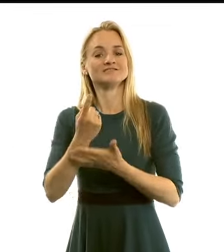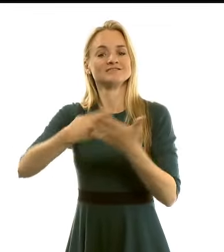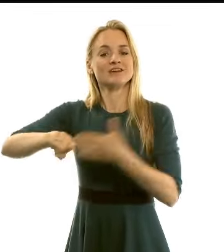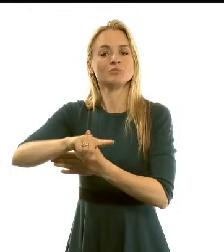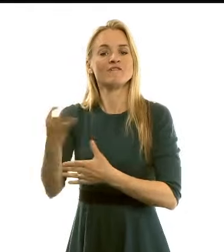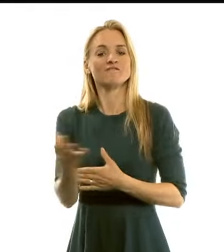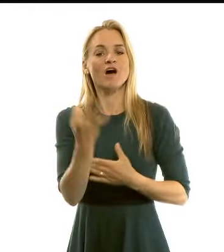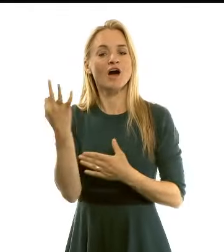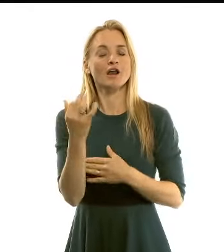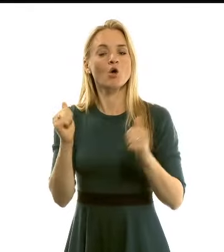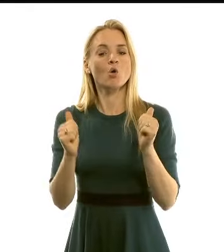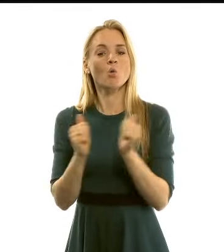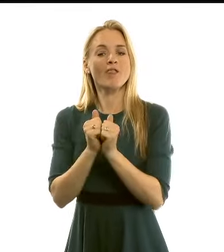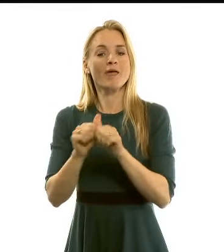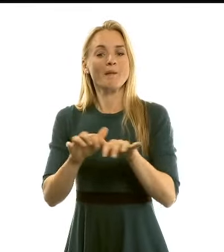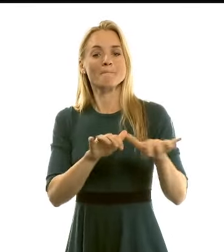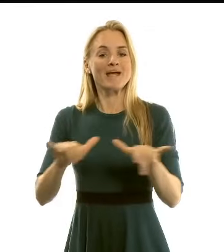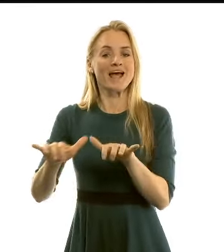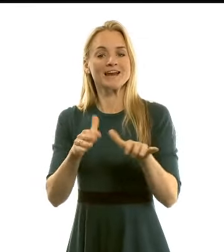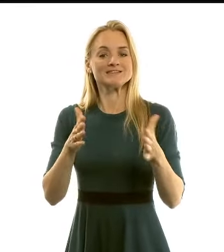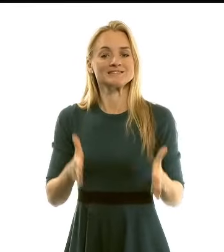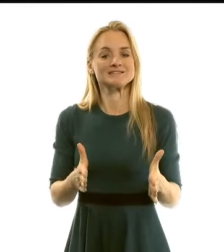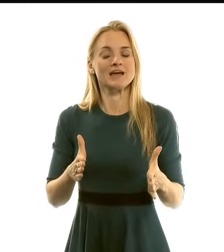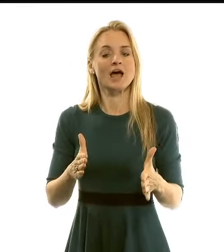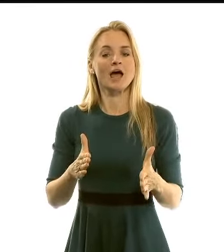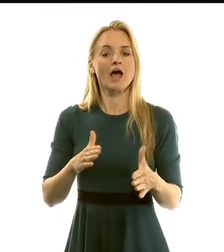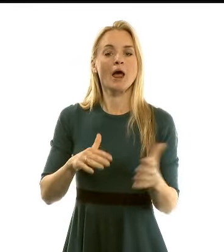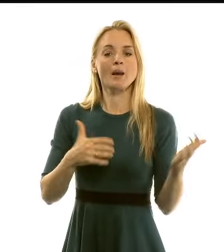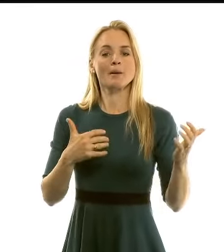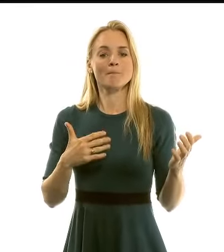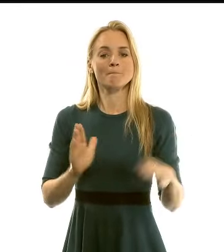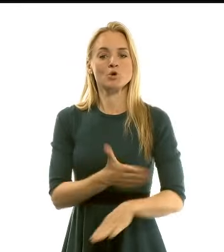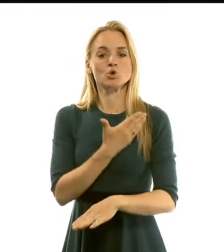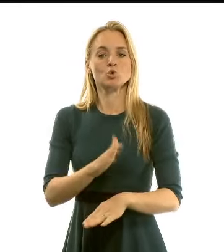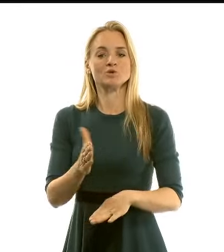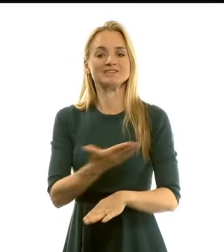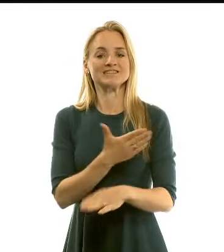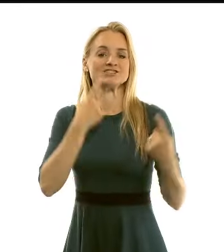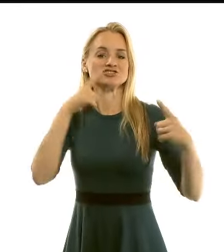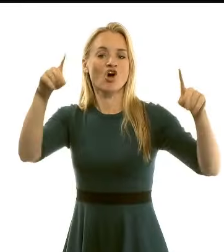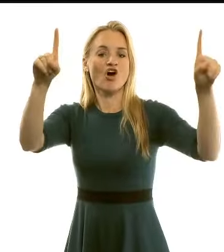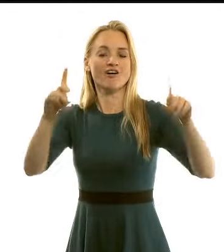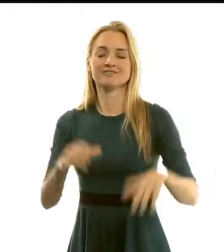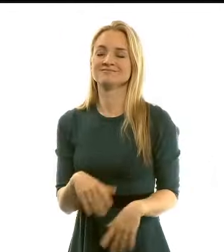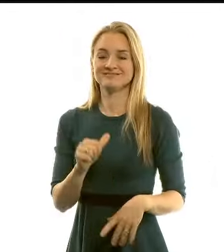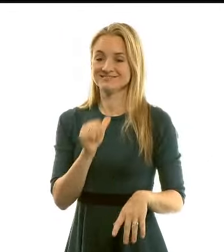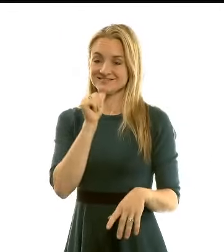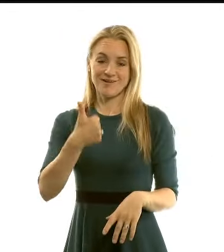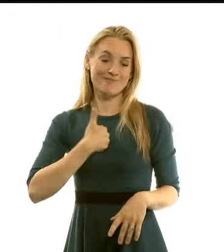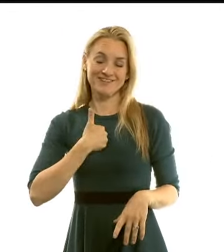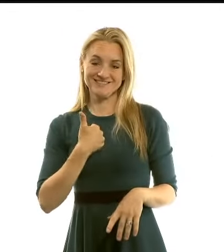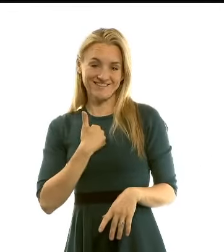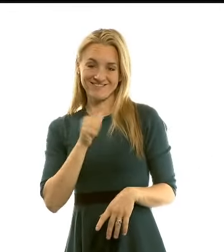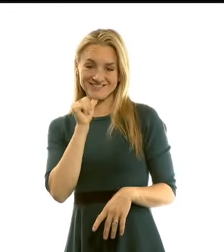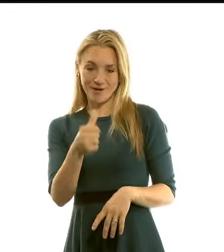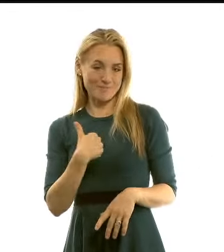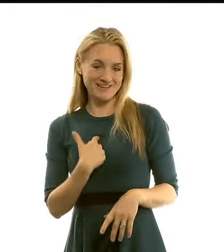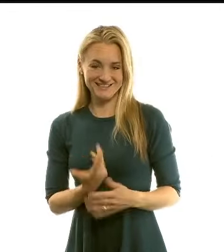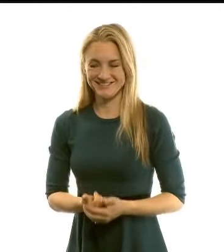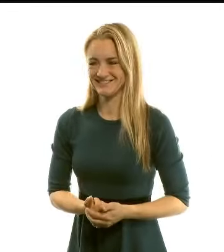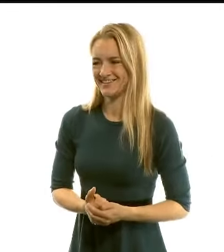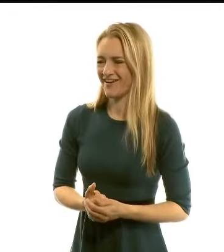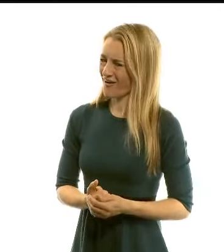music megastar. And here's a little guess, a little clue, I should say, it's not me. Oh. Yeah, unfortunately, although great I do clue, play wow. the piano. I saw you